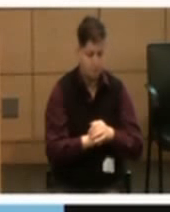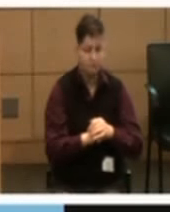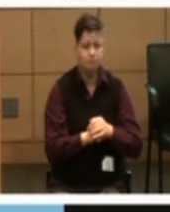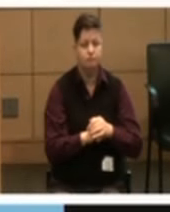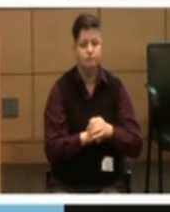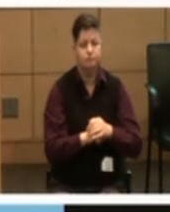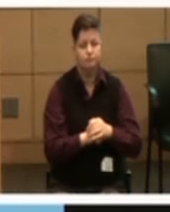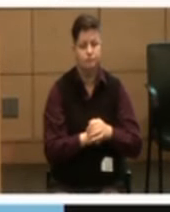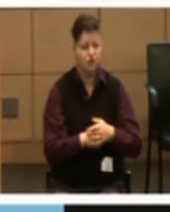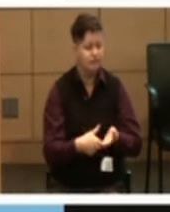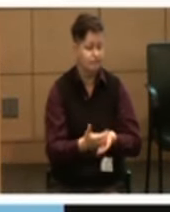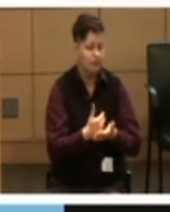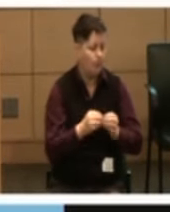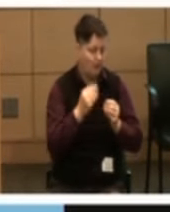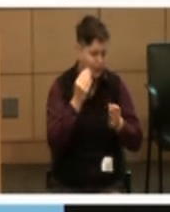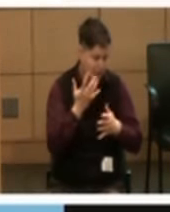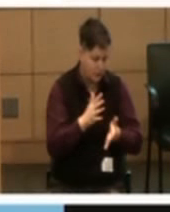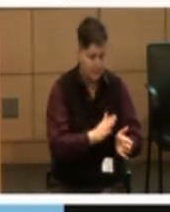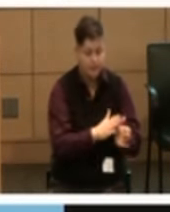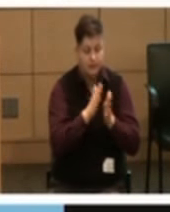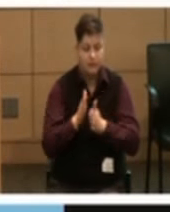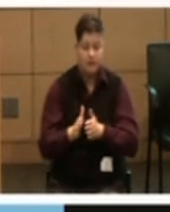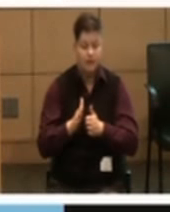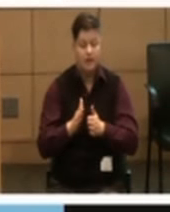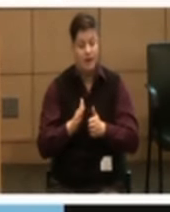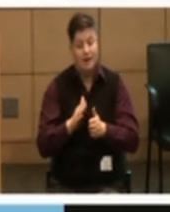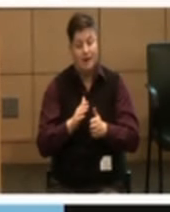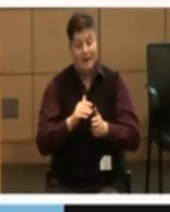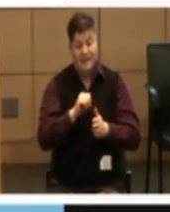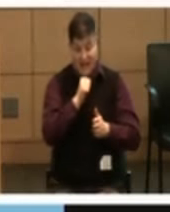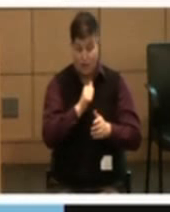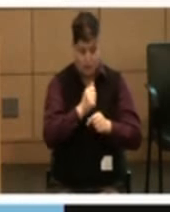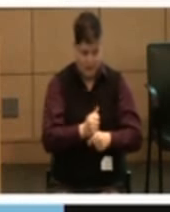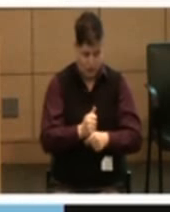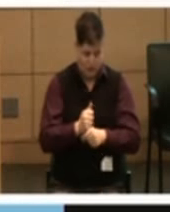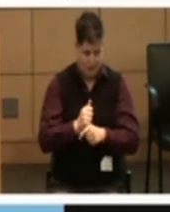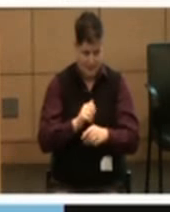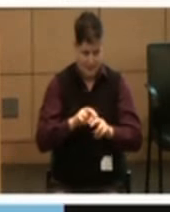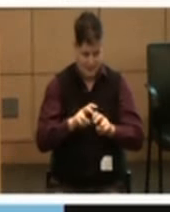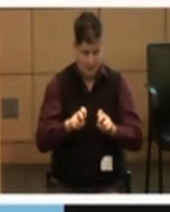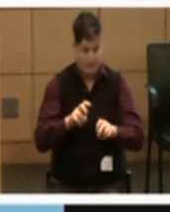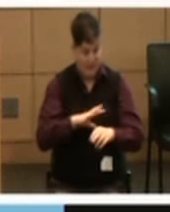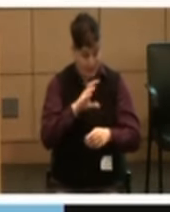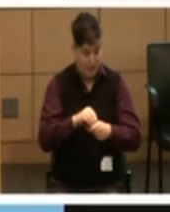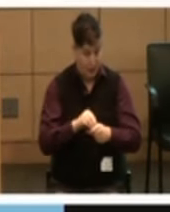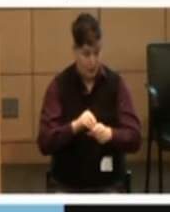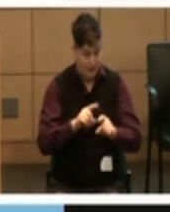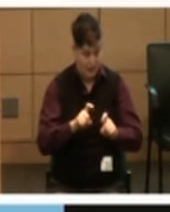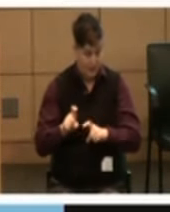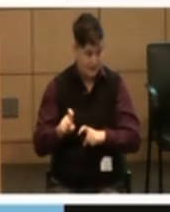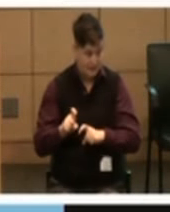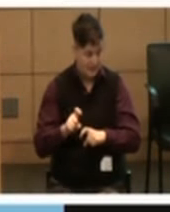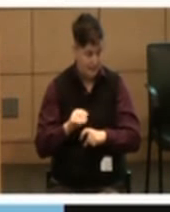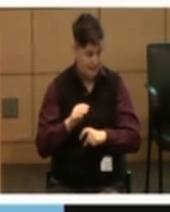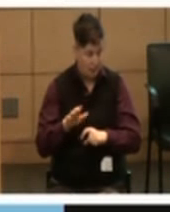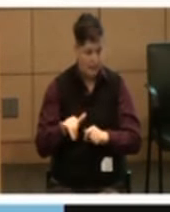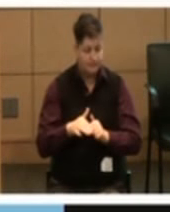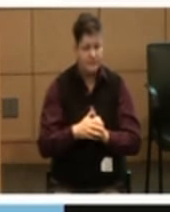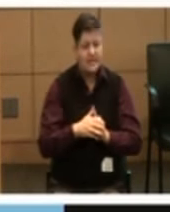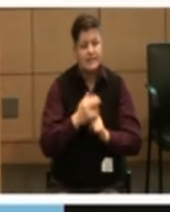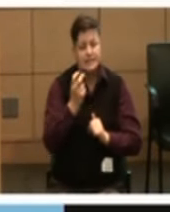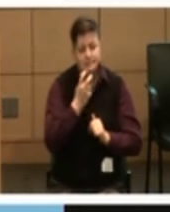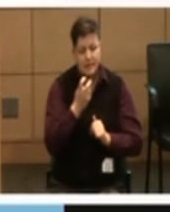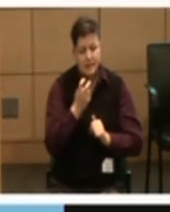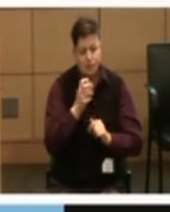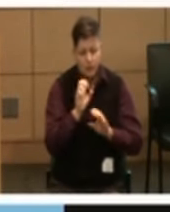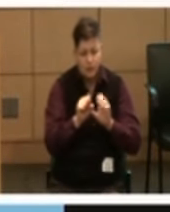Another not-so-traditional clinical assessment that can be included in the battery looks at speech perception and the presence of competing